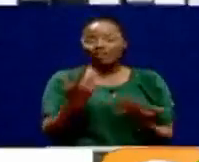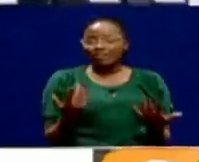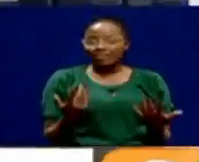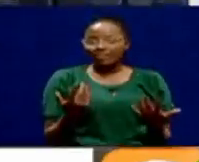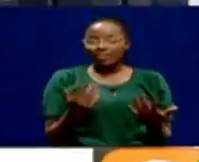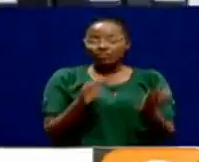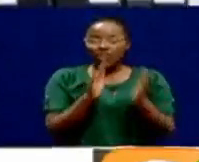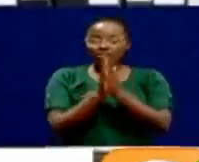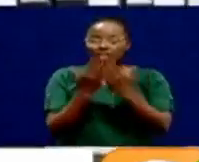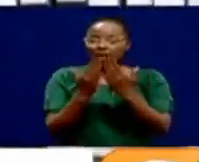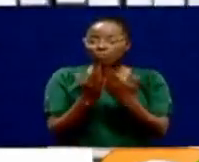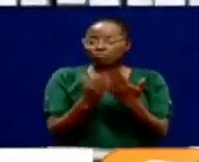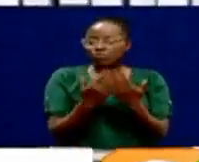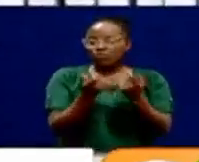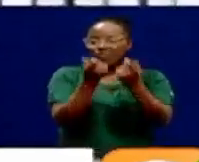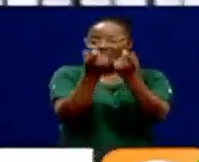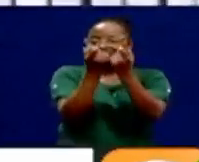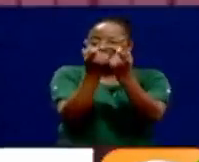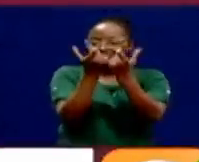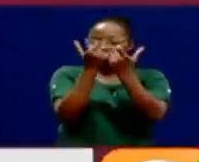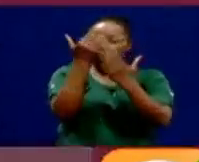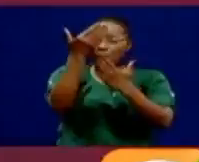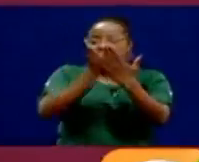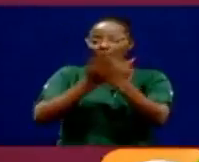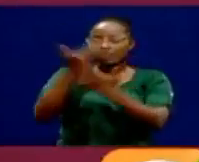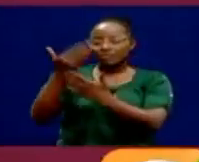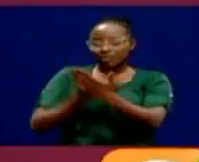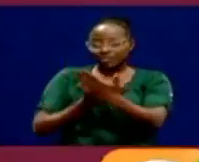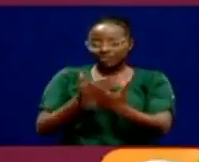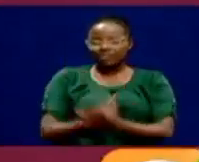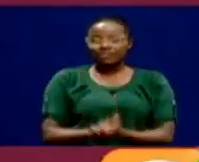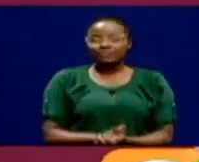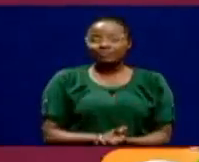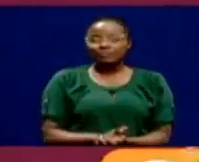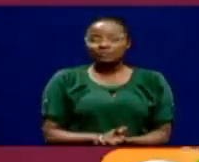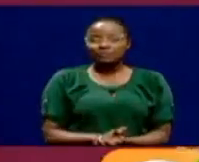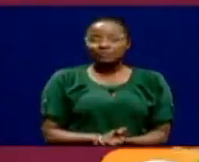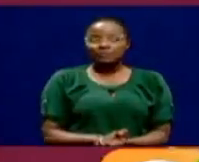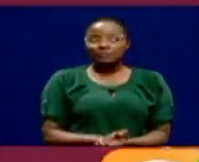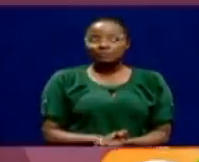is a book of numerous pages. Dorcas Wangira, Citizen TV, Nairobi.